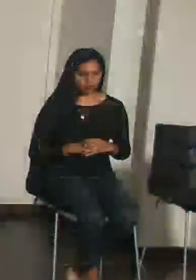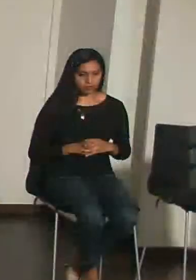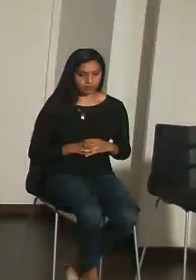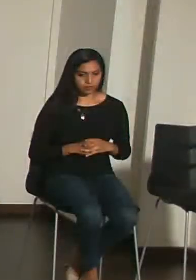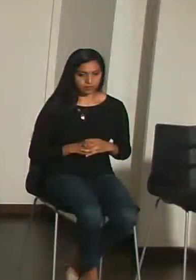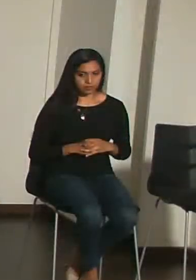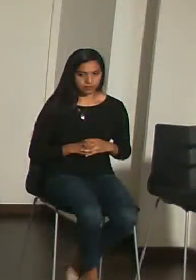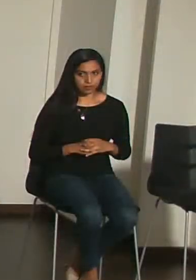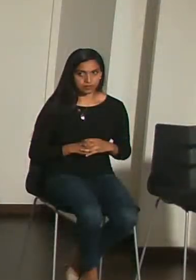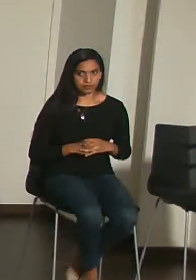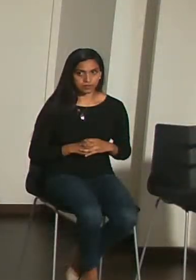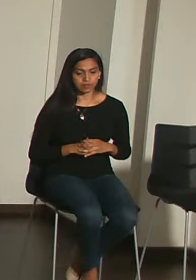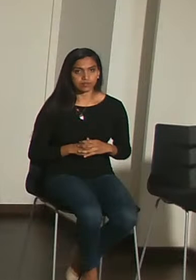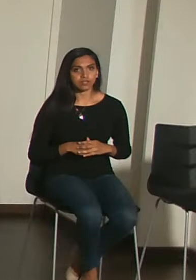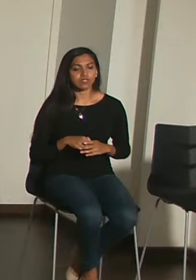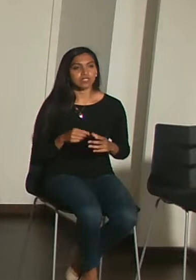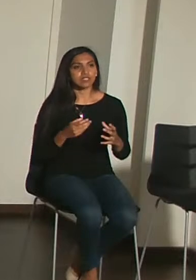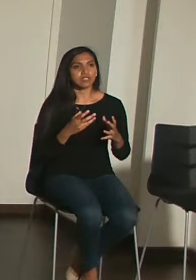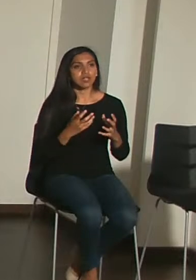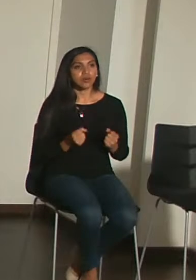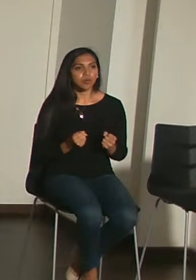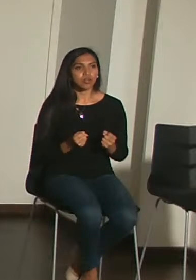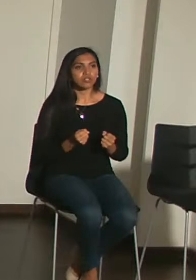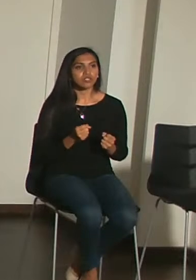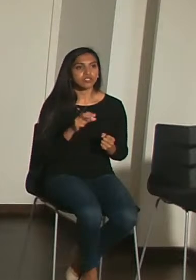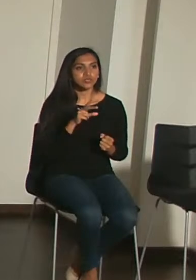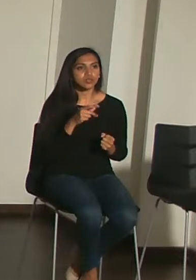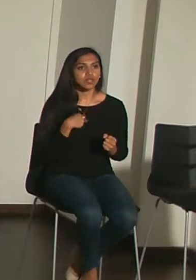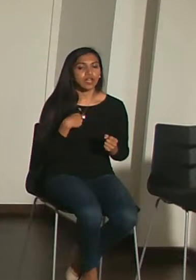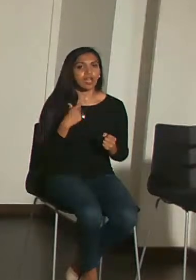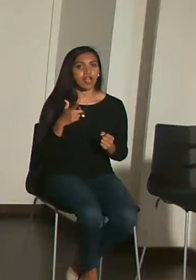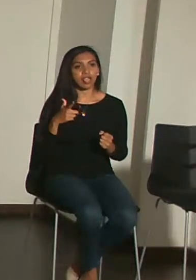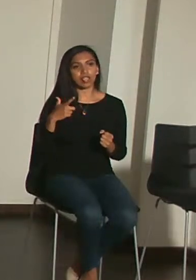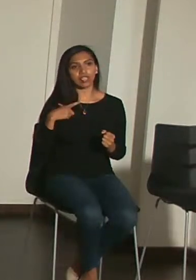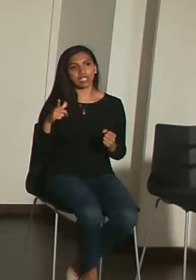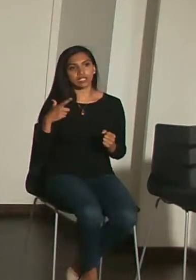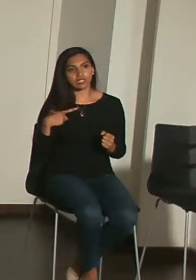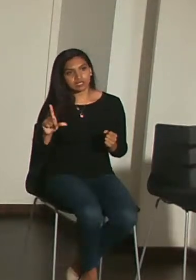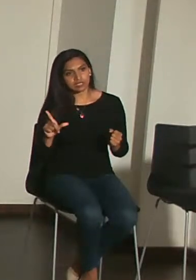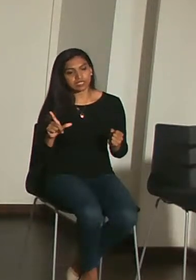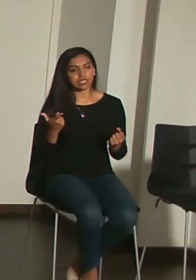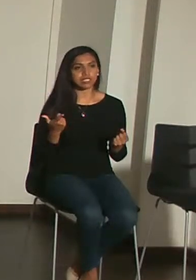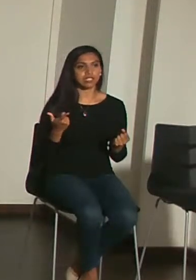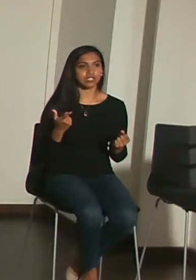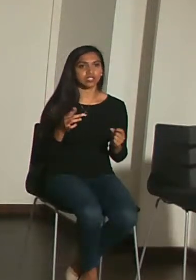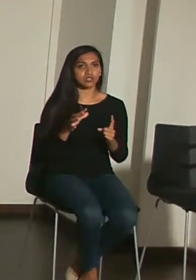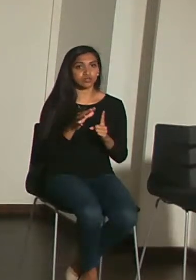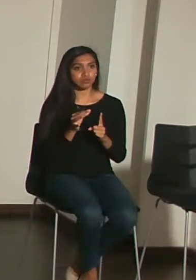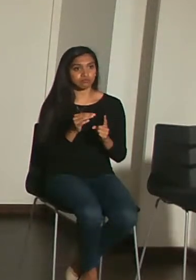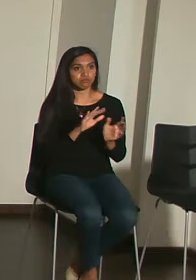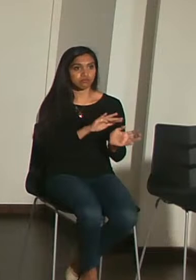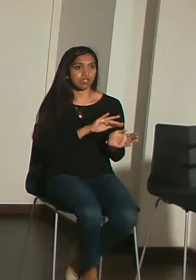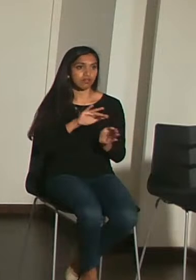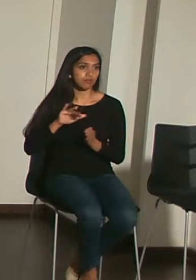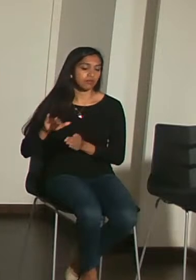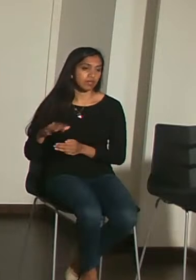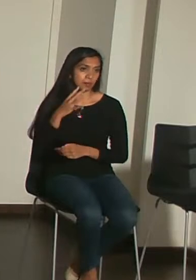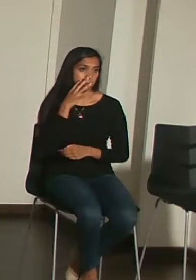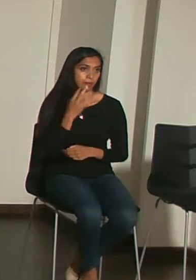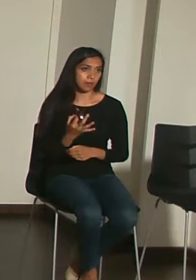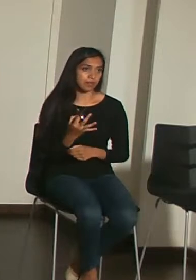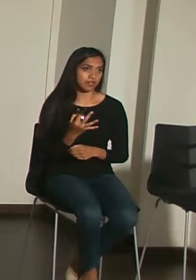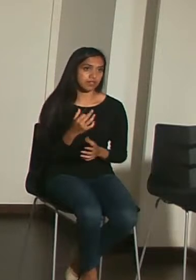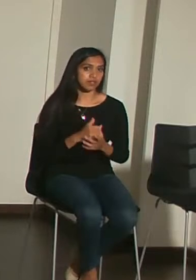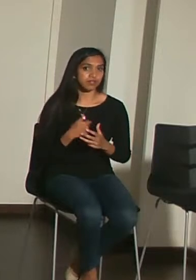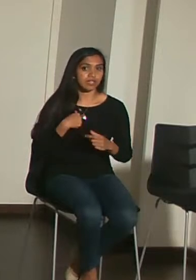perhaps try to also work towards is to avoid lazy voyeurism in some way, because the reason that we also visit and we look is if we for